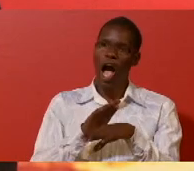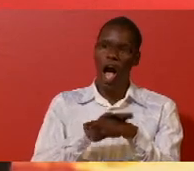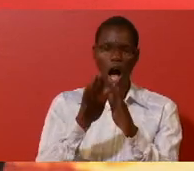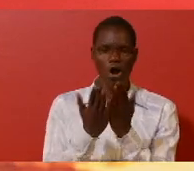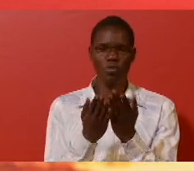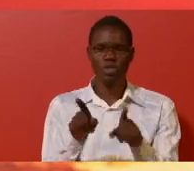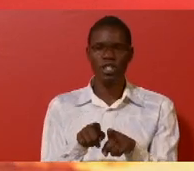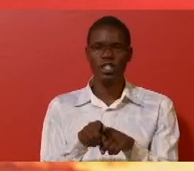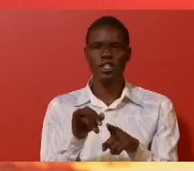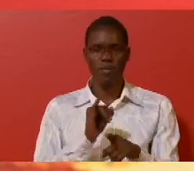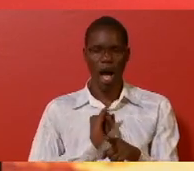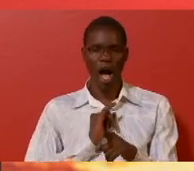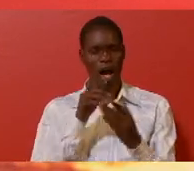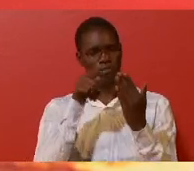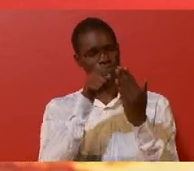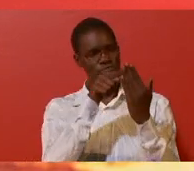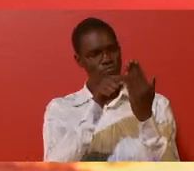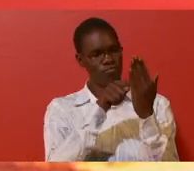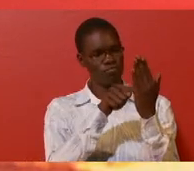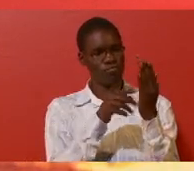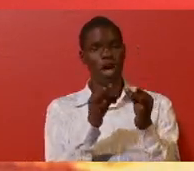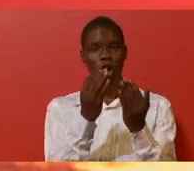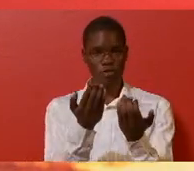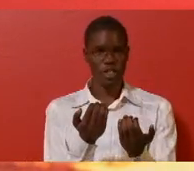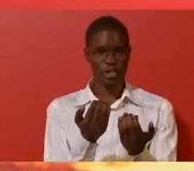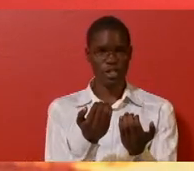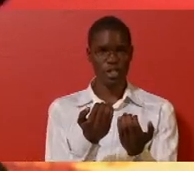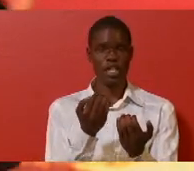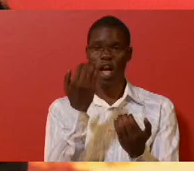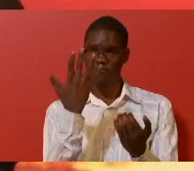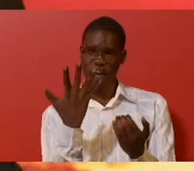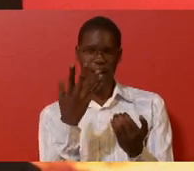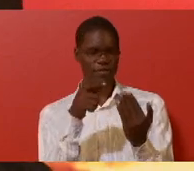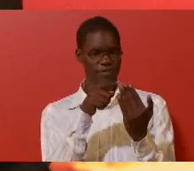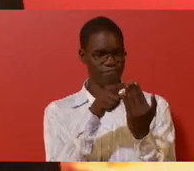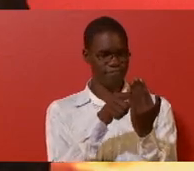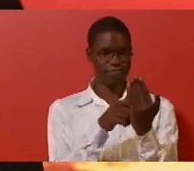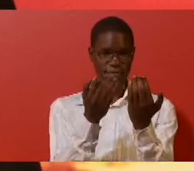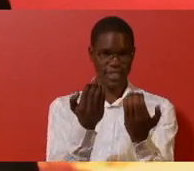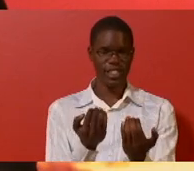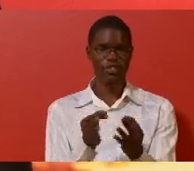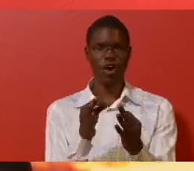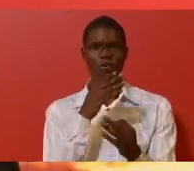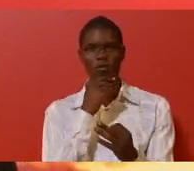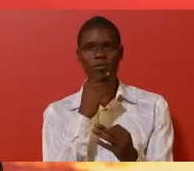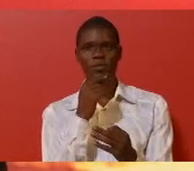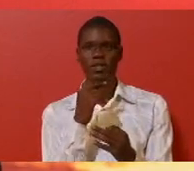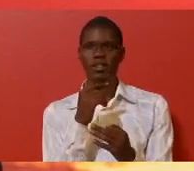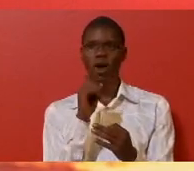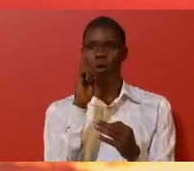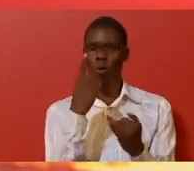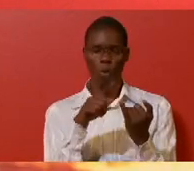And it has a hierarchy of needs, and the top five needs of men and the top five needs of women. You know what the top number